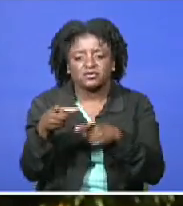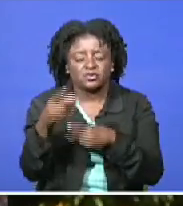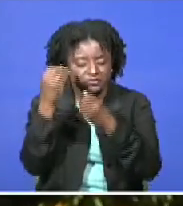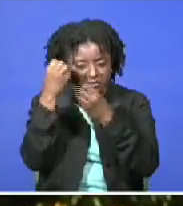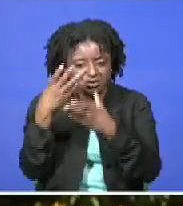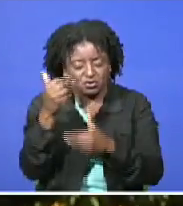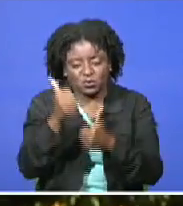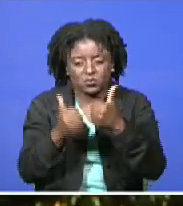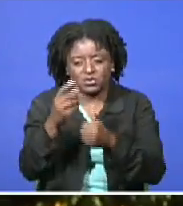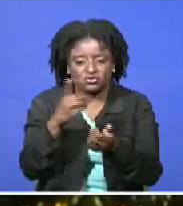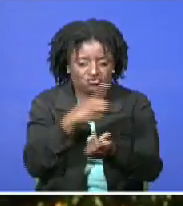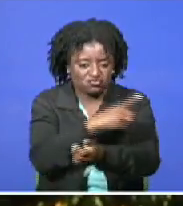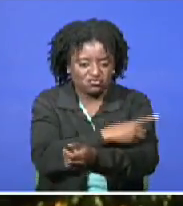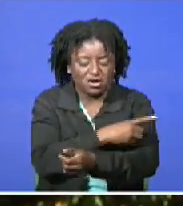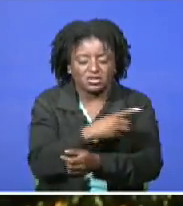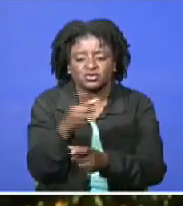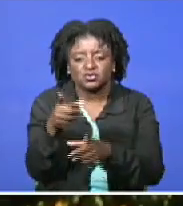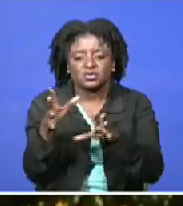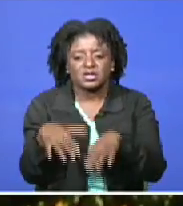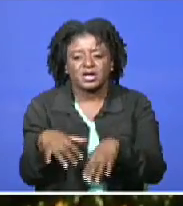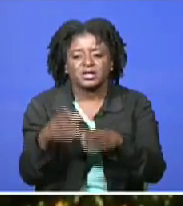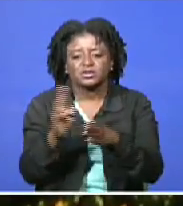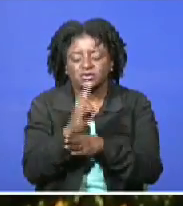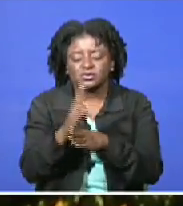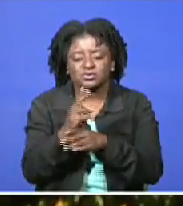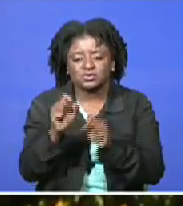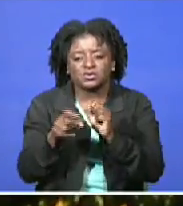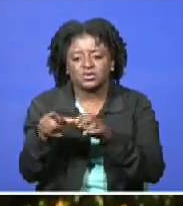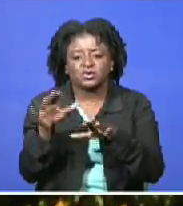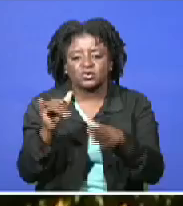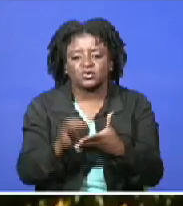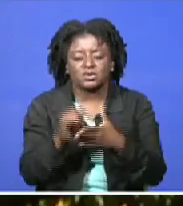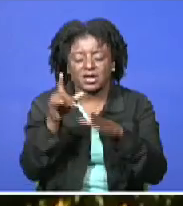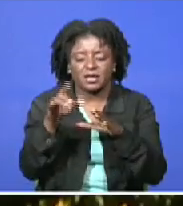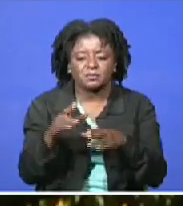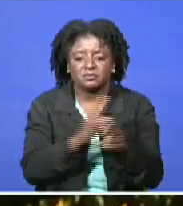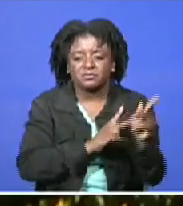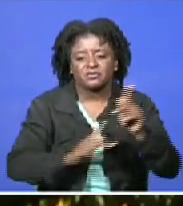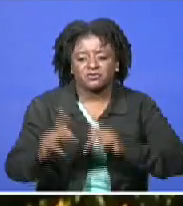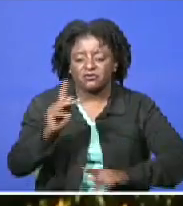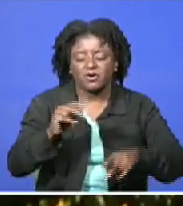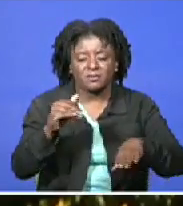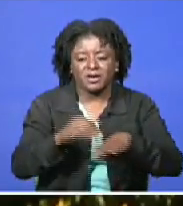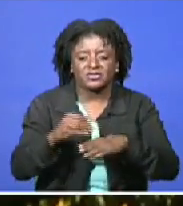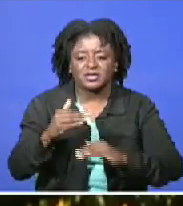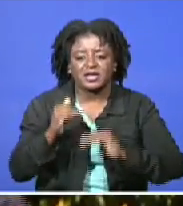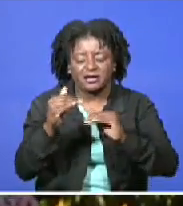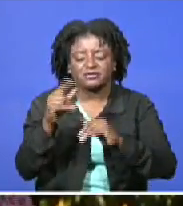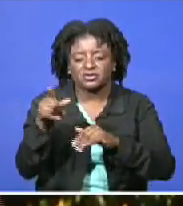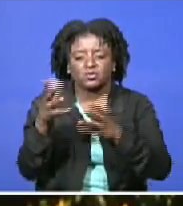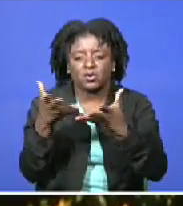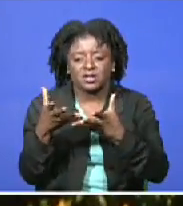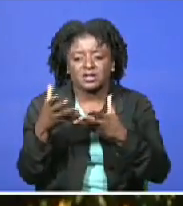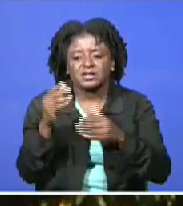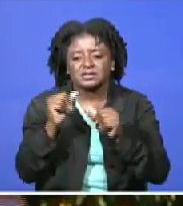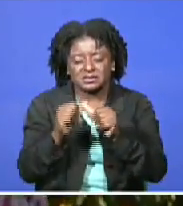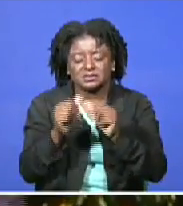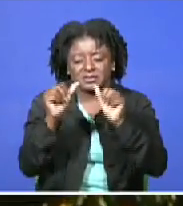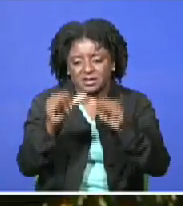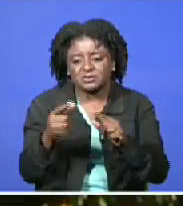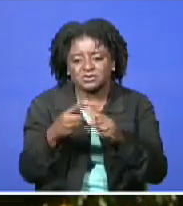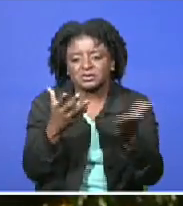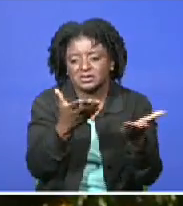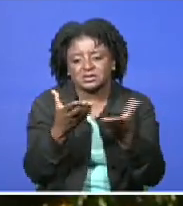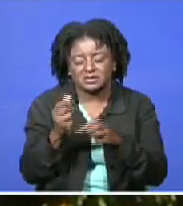so that you could perform at the level that you want to perform at and still be able to take your medication, or whether it's